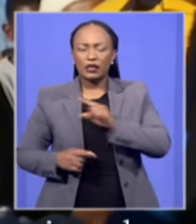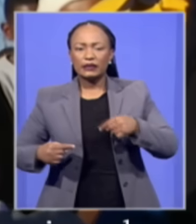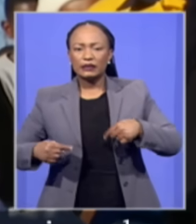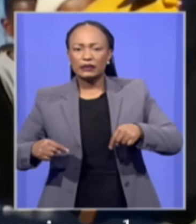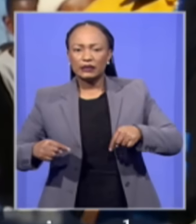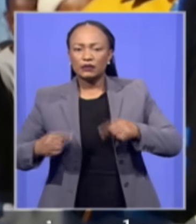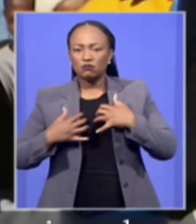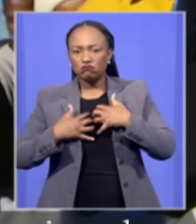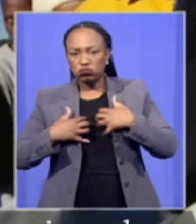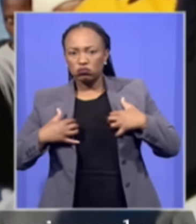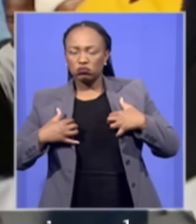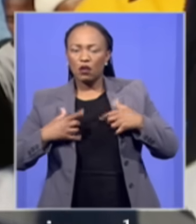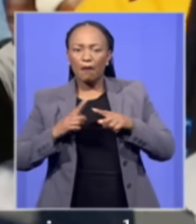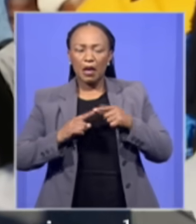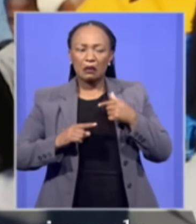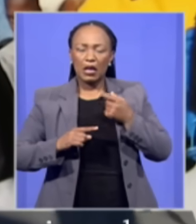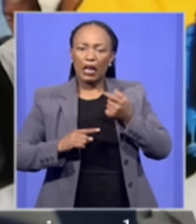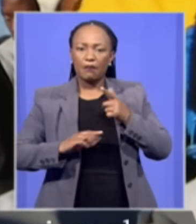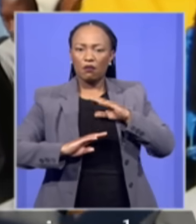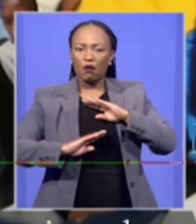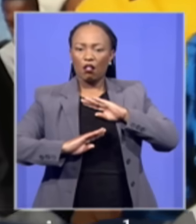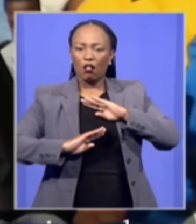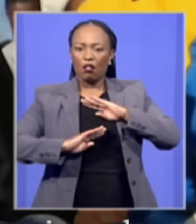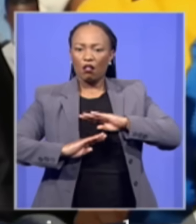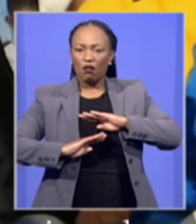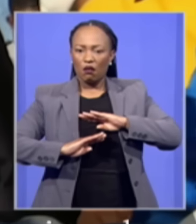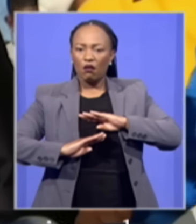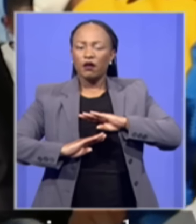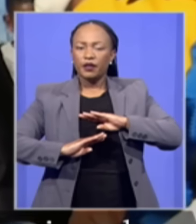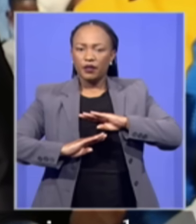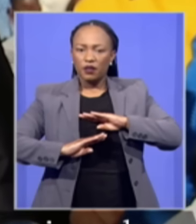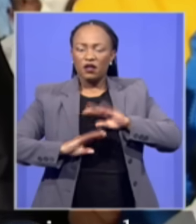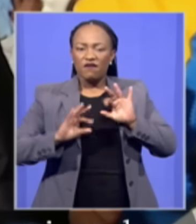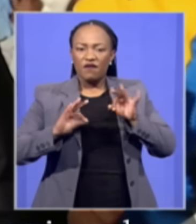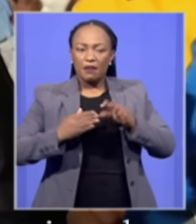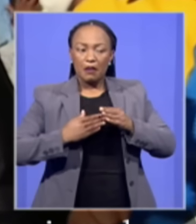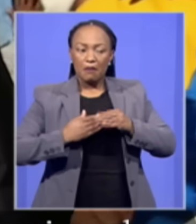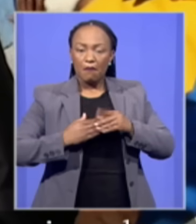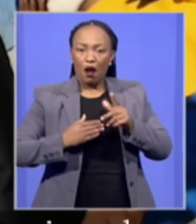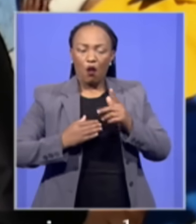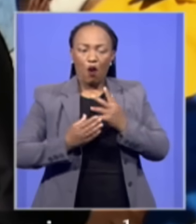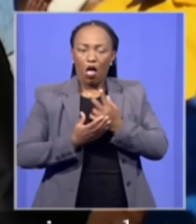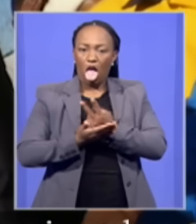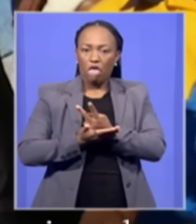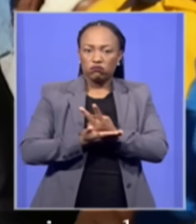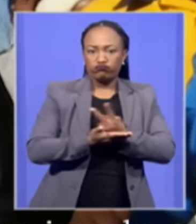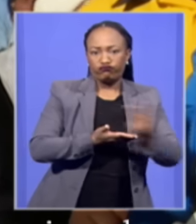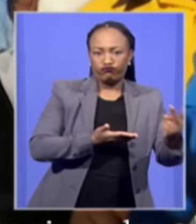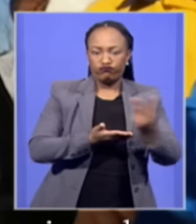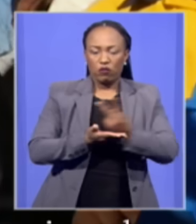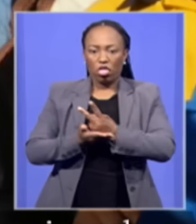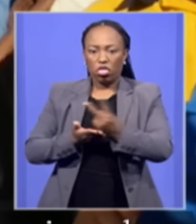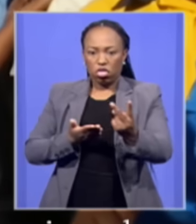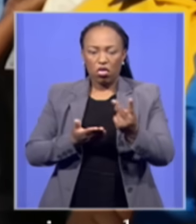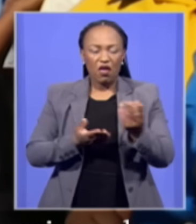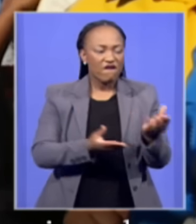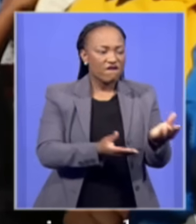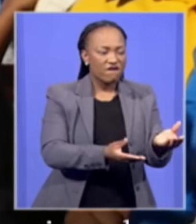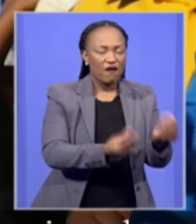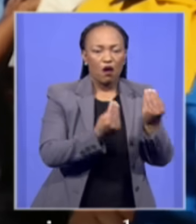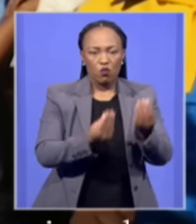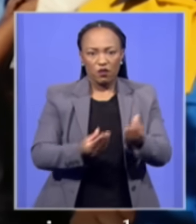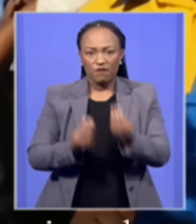been comforted by the fact that their bodies of their loved ones have been found, and post-mortems or autopsies rather have